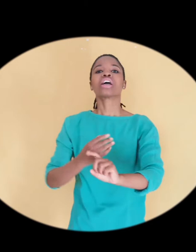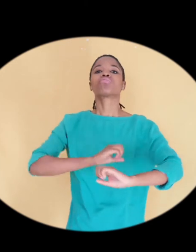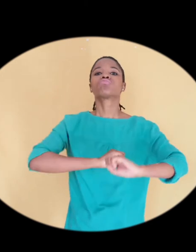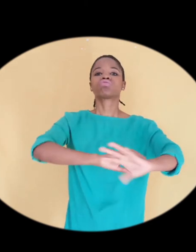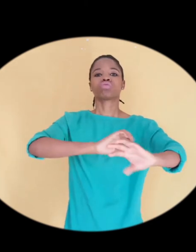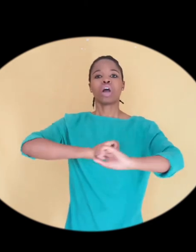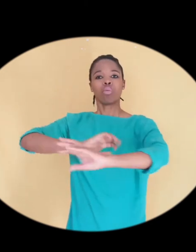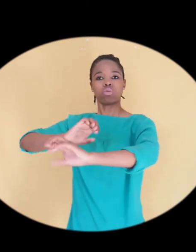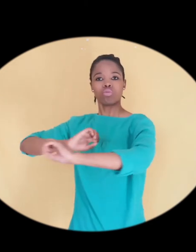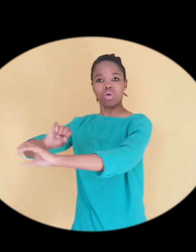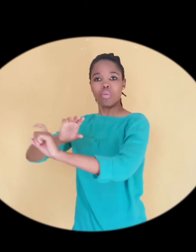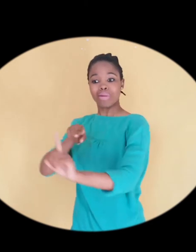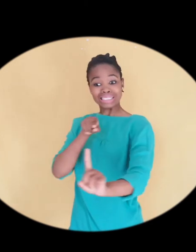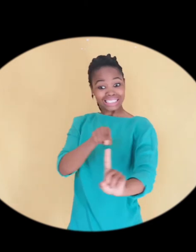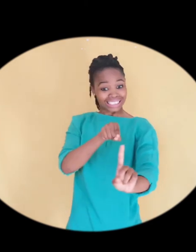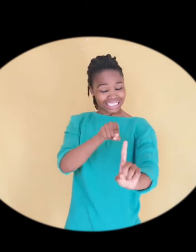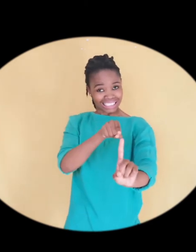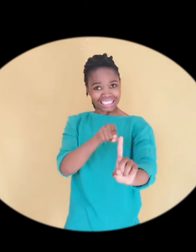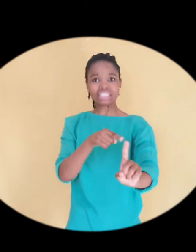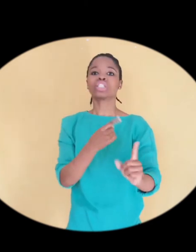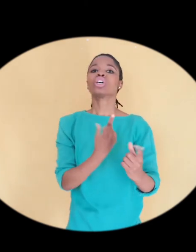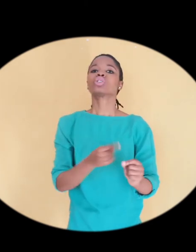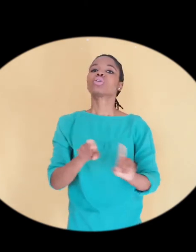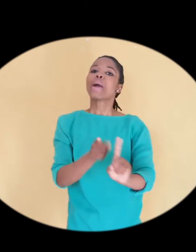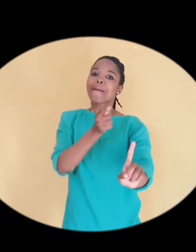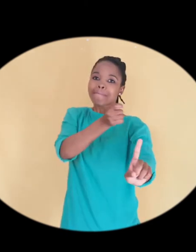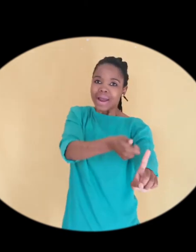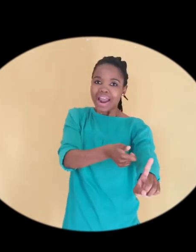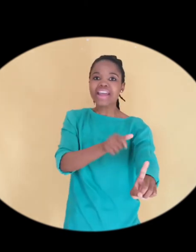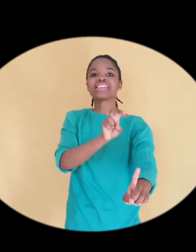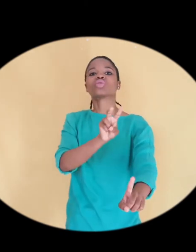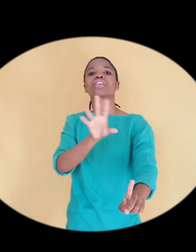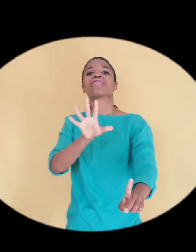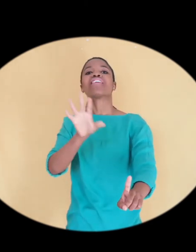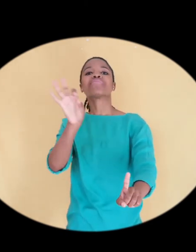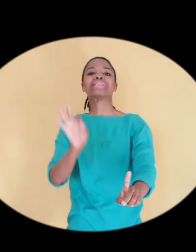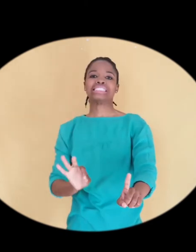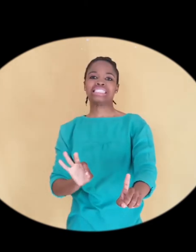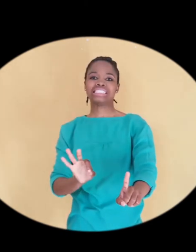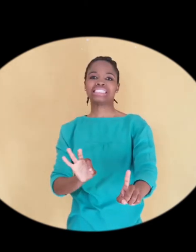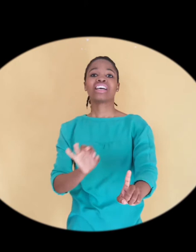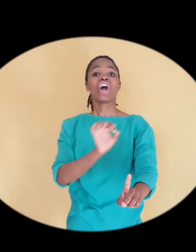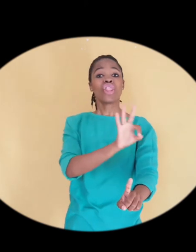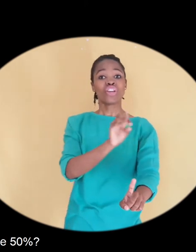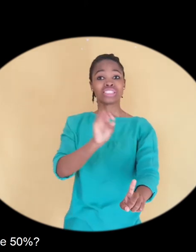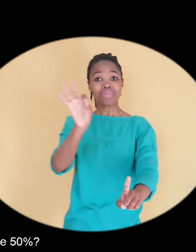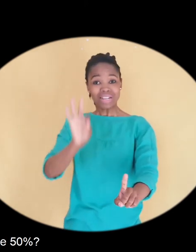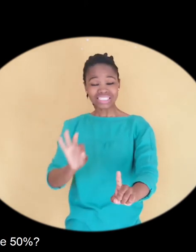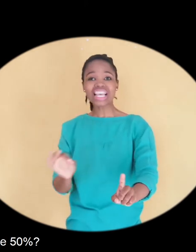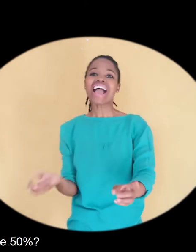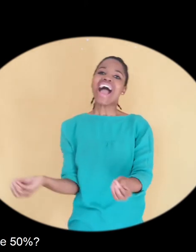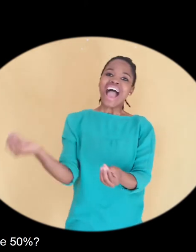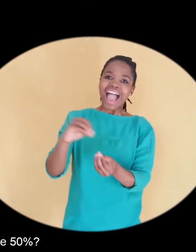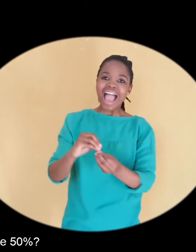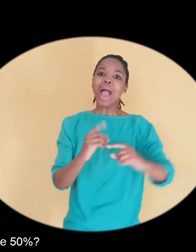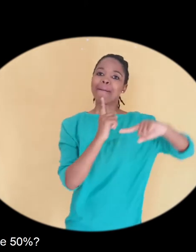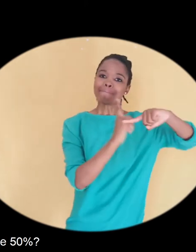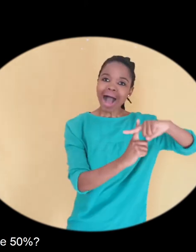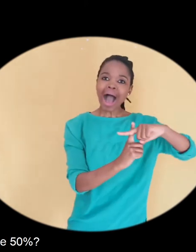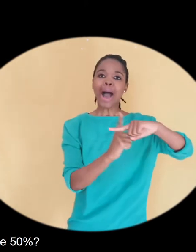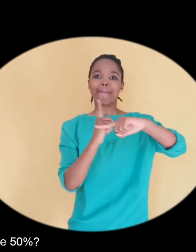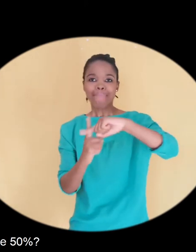of distributor. That also needs about 25 to 35%. Yeah. Right? Over and above this. Over and